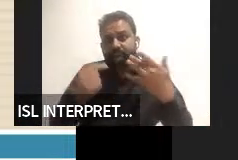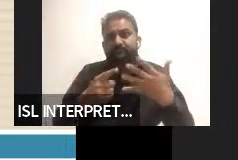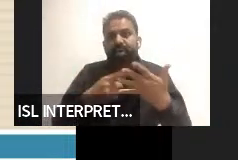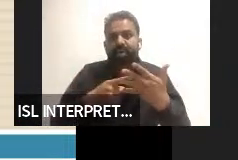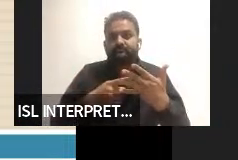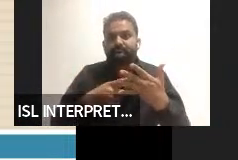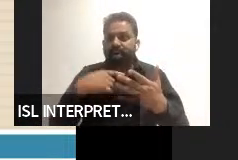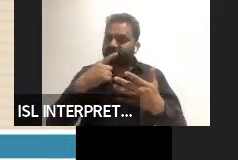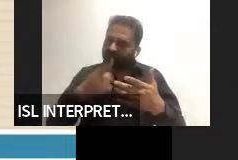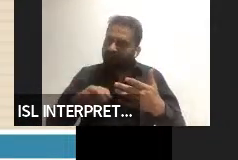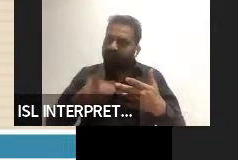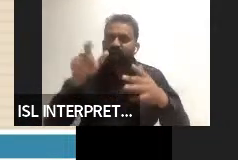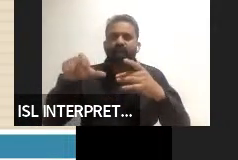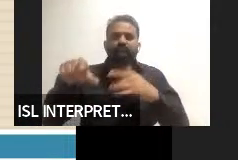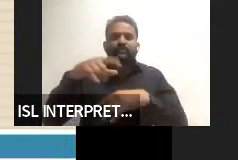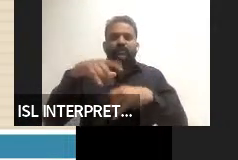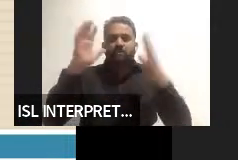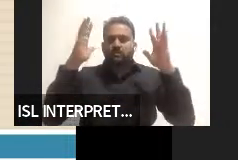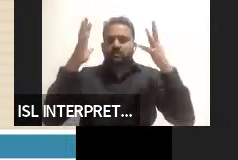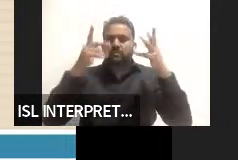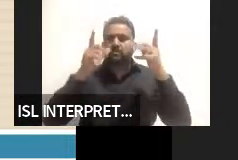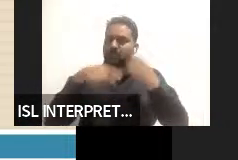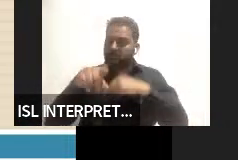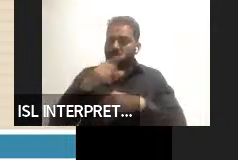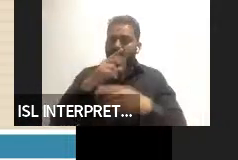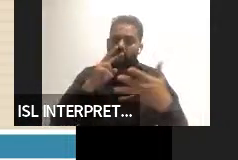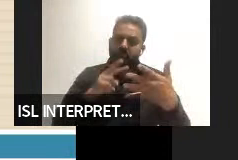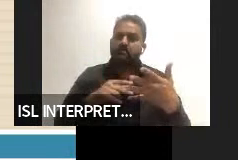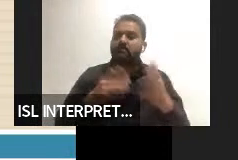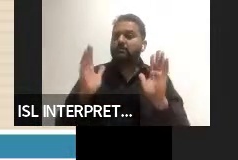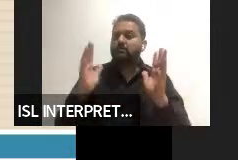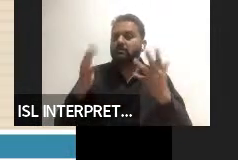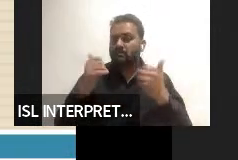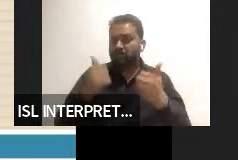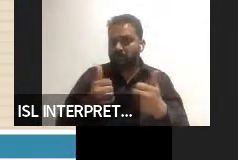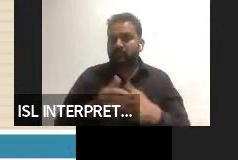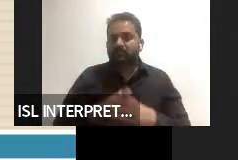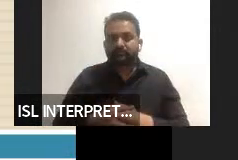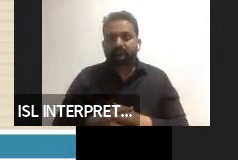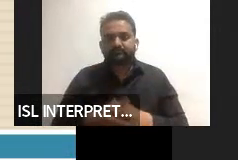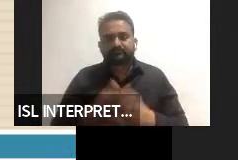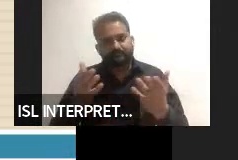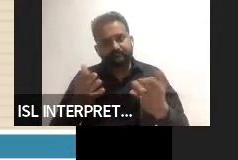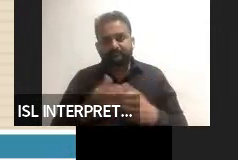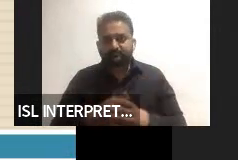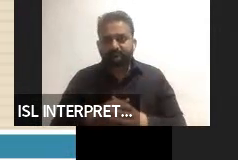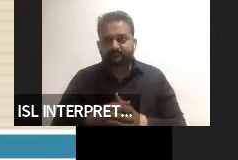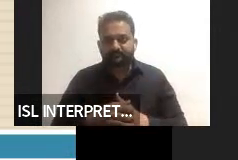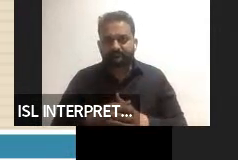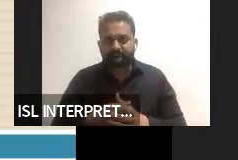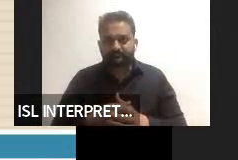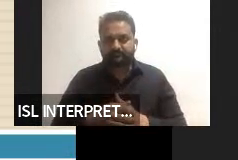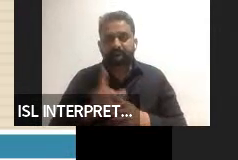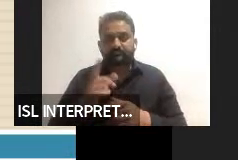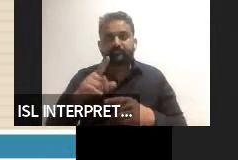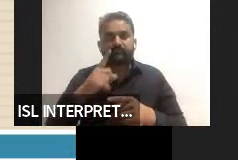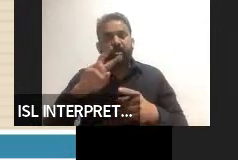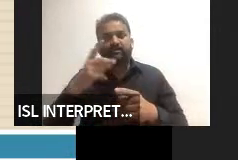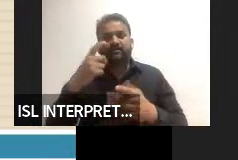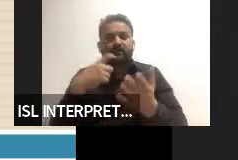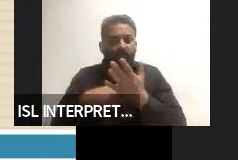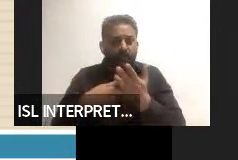much appreciated by the markers when they do that. So far as the other rules are